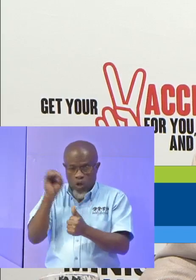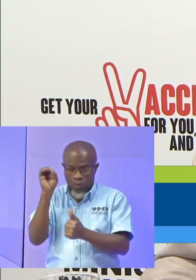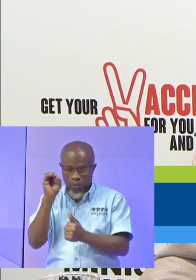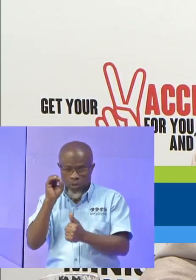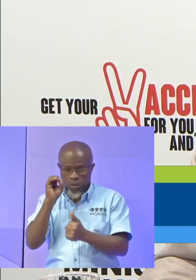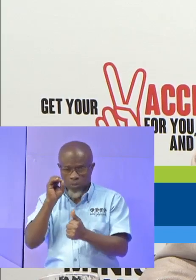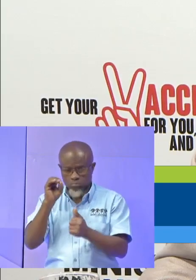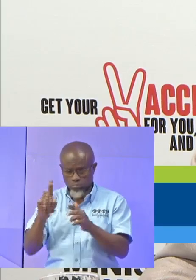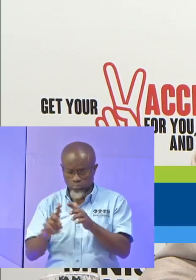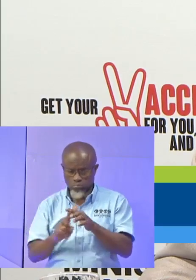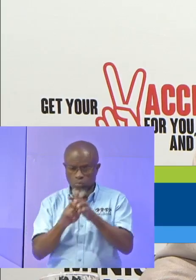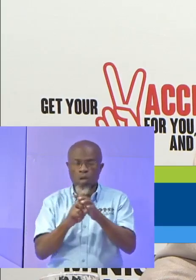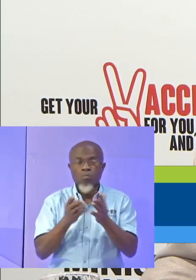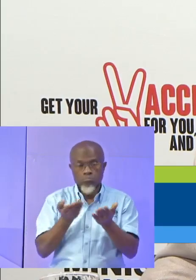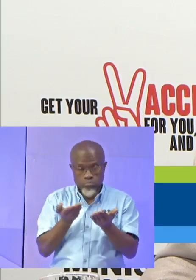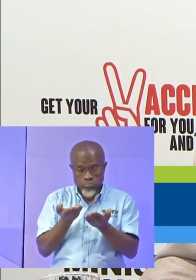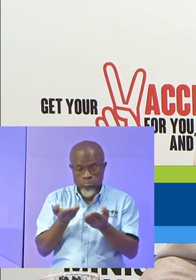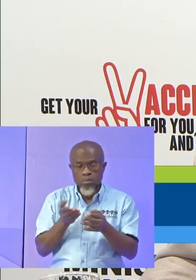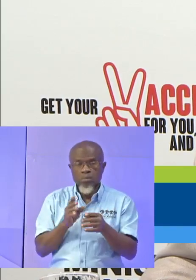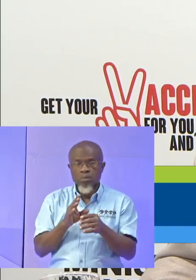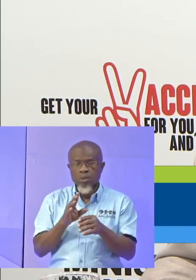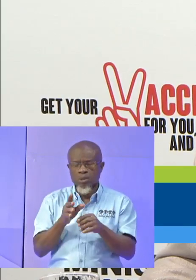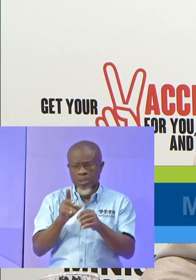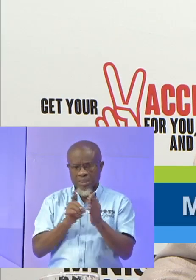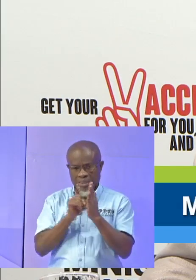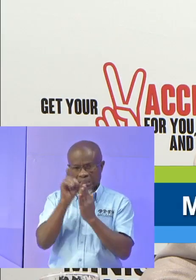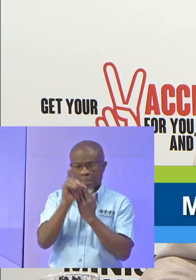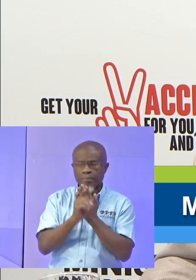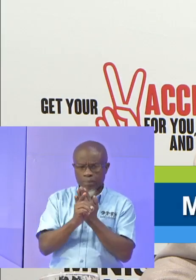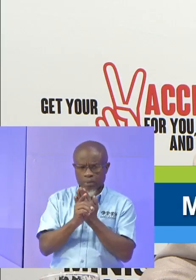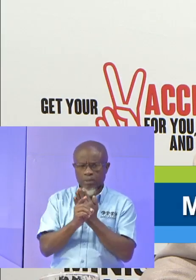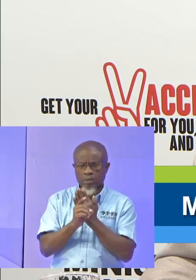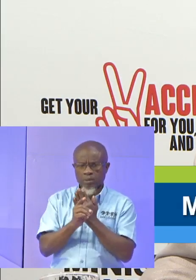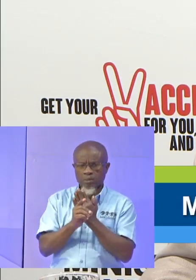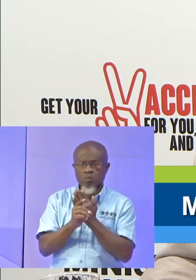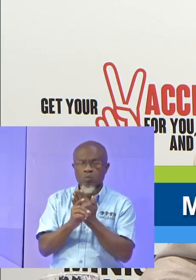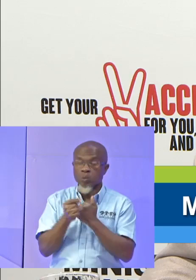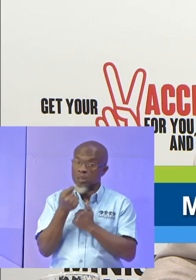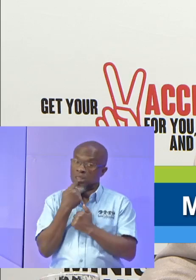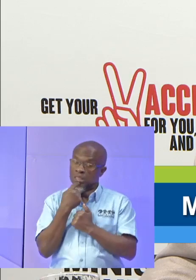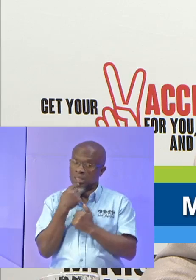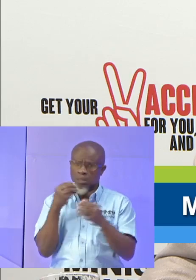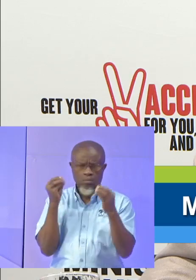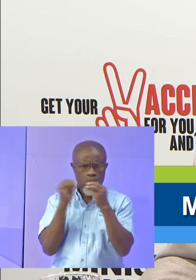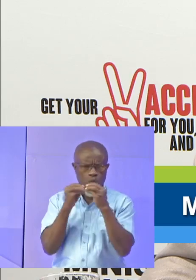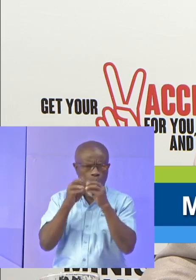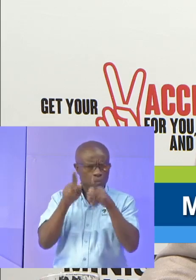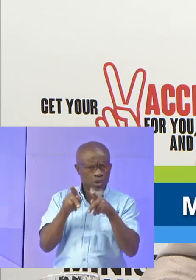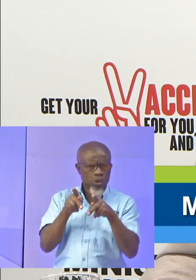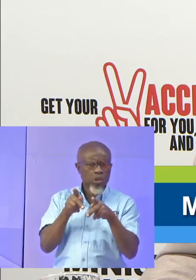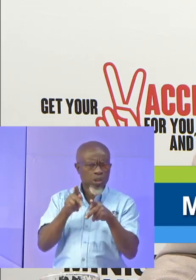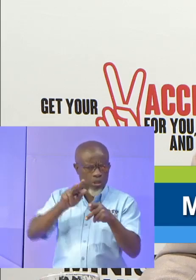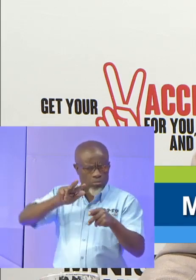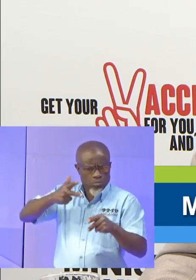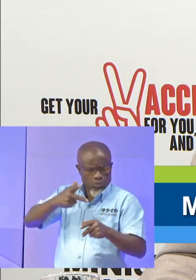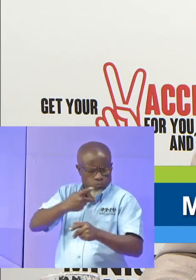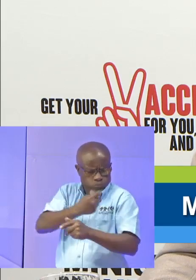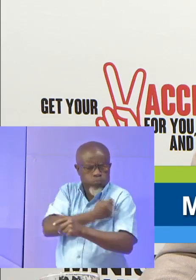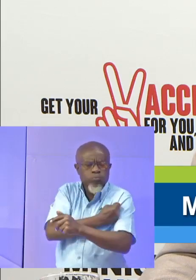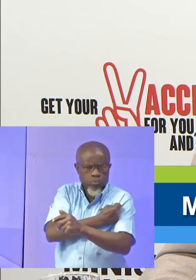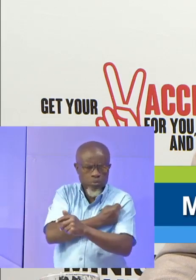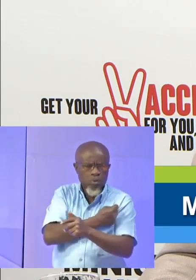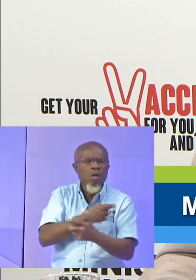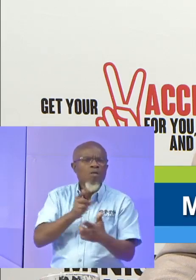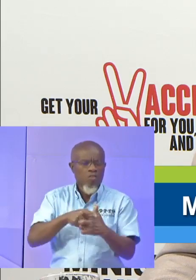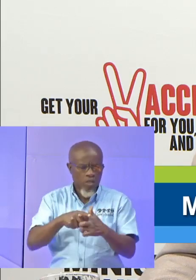believe, the early evidence, which was later borne out, said that the more people who are boosted have a higher